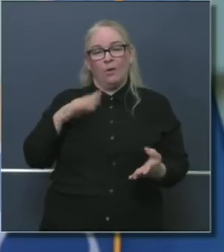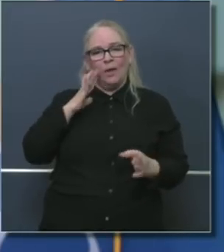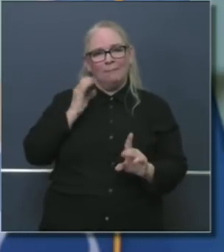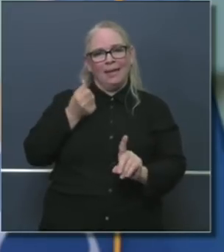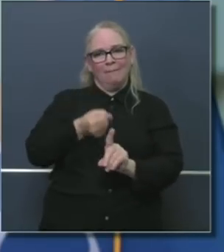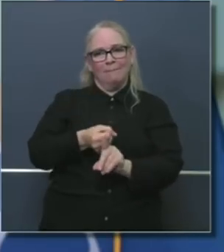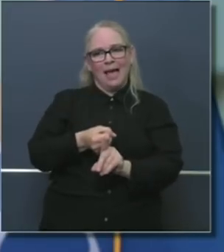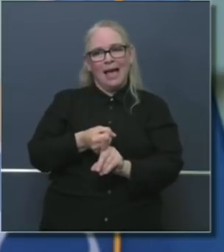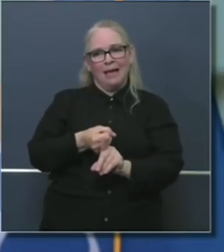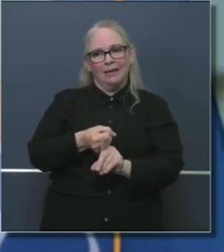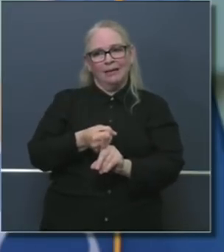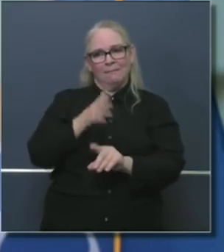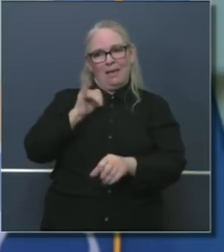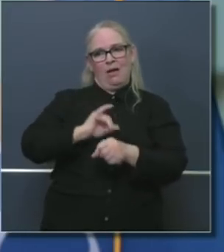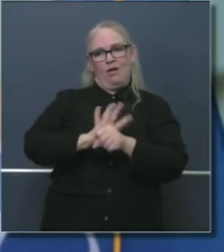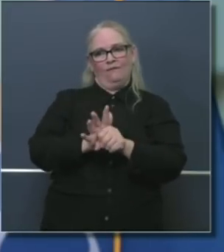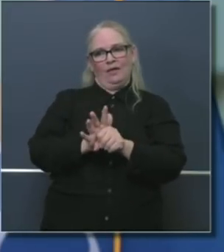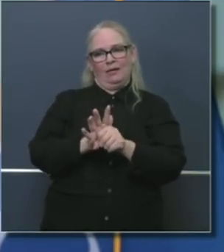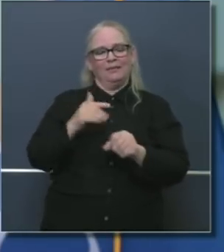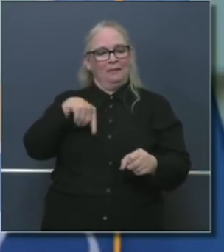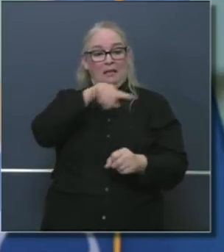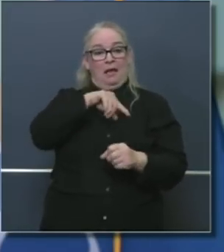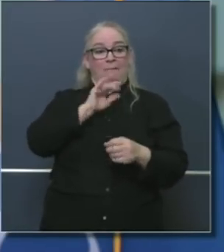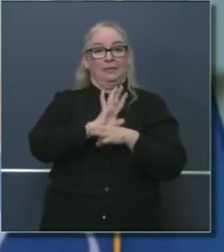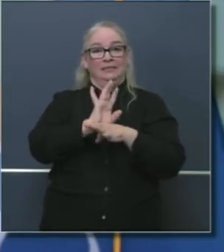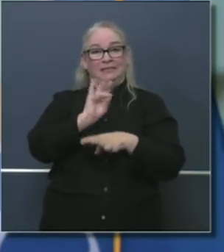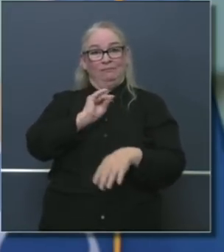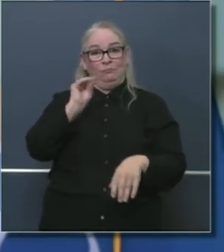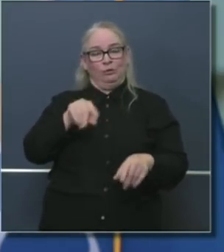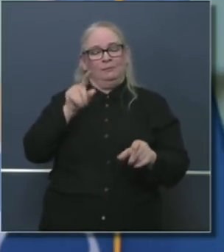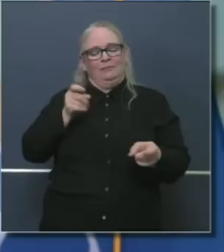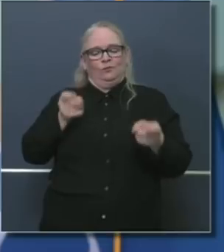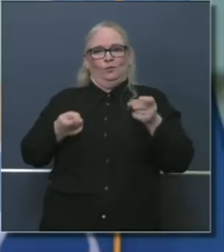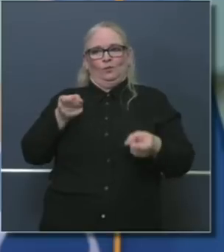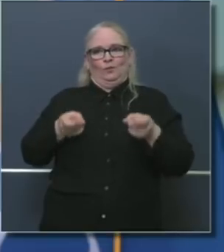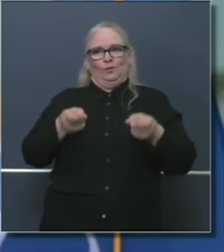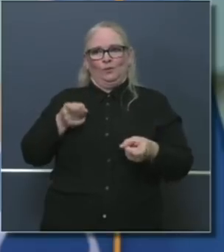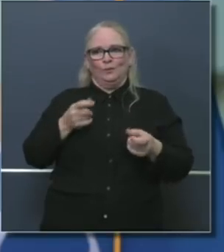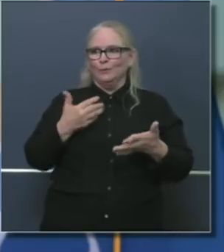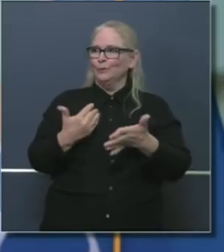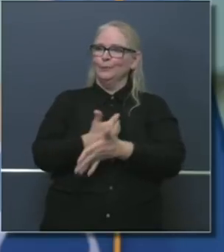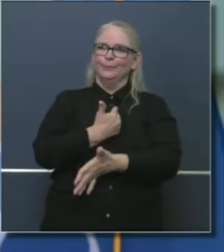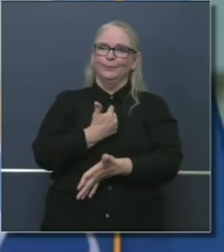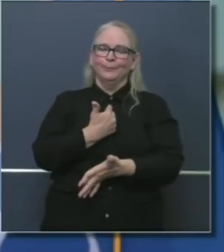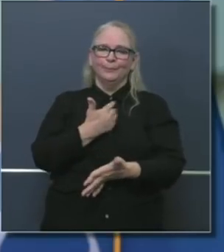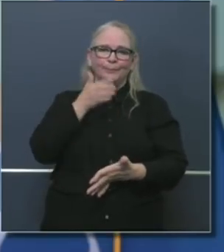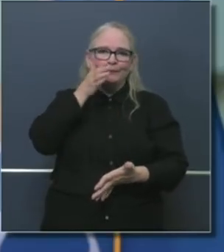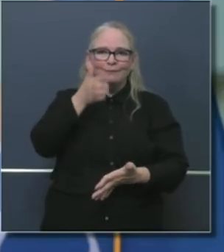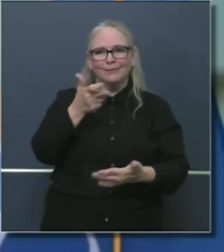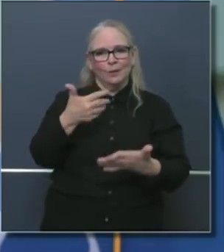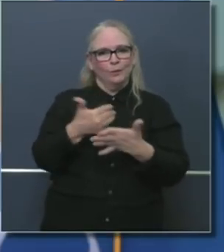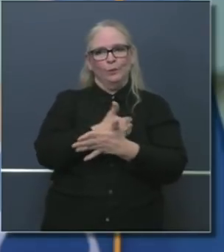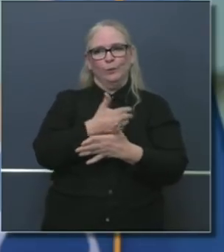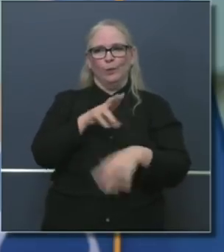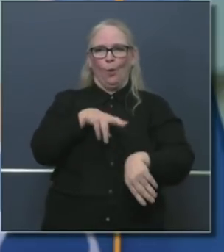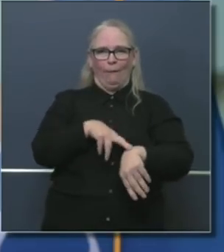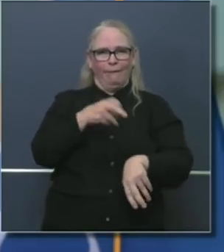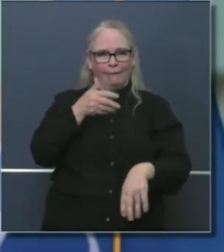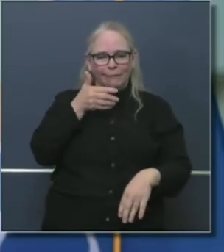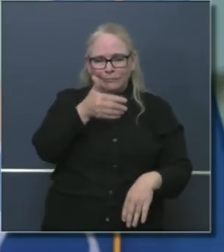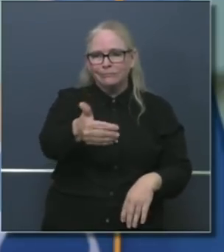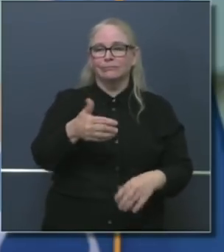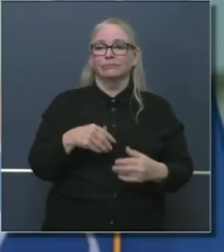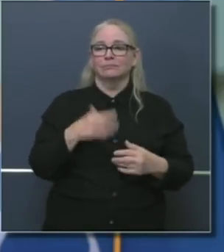to adjust, modify, and adapt to the new realities of this phase. That may